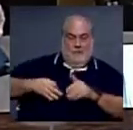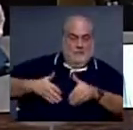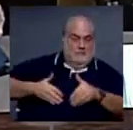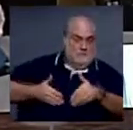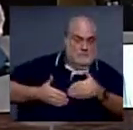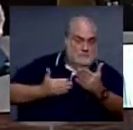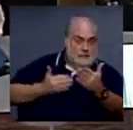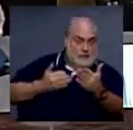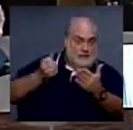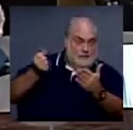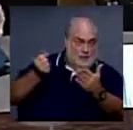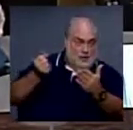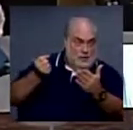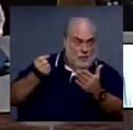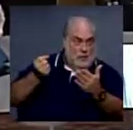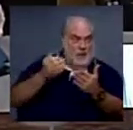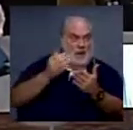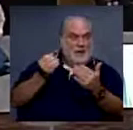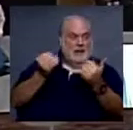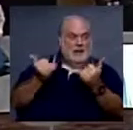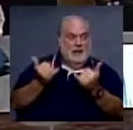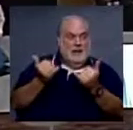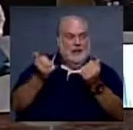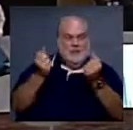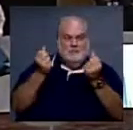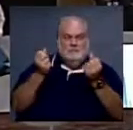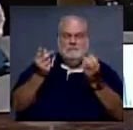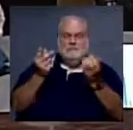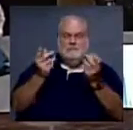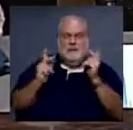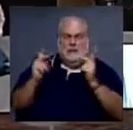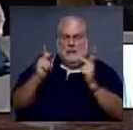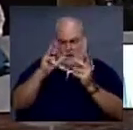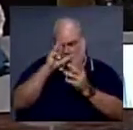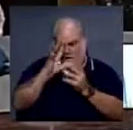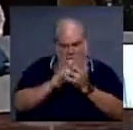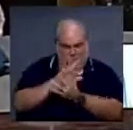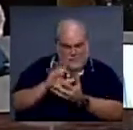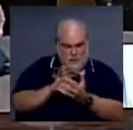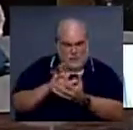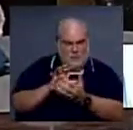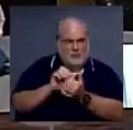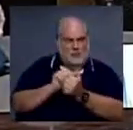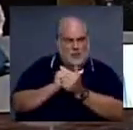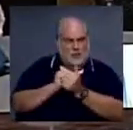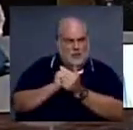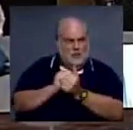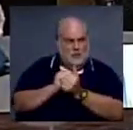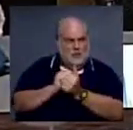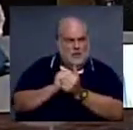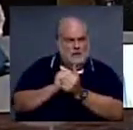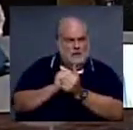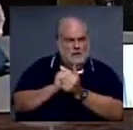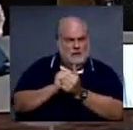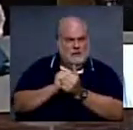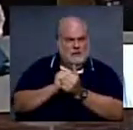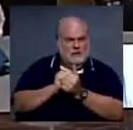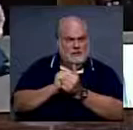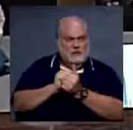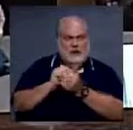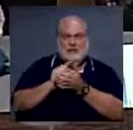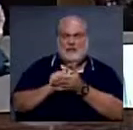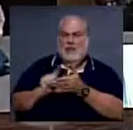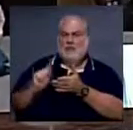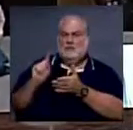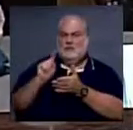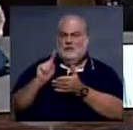been deferred, and there has been a lot of confusion. I've gone to, I think it was last Thursday, it was a